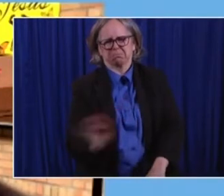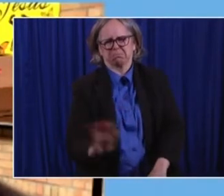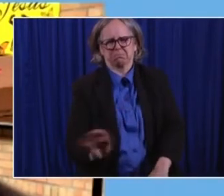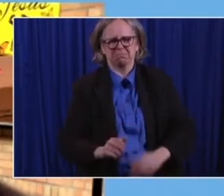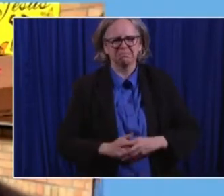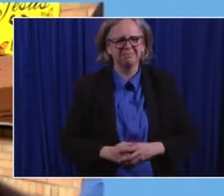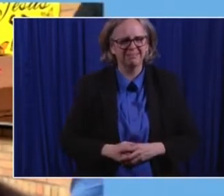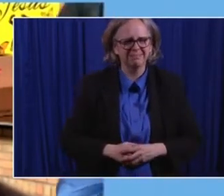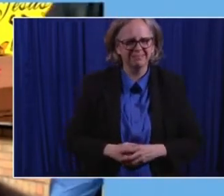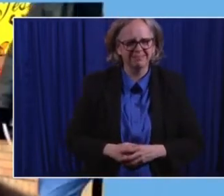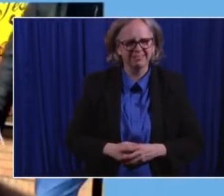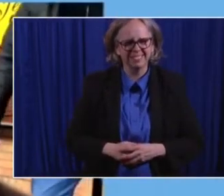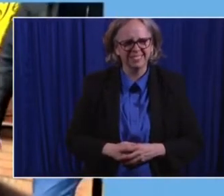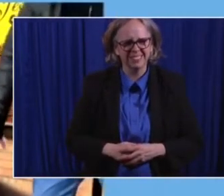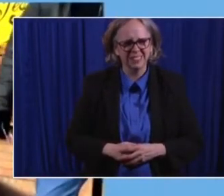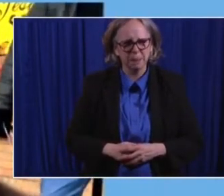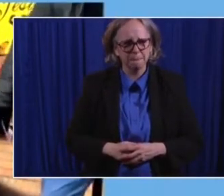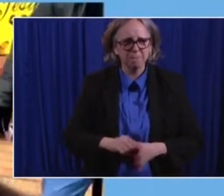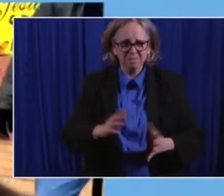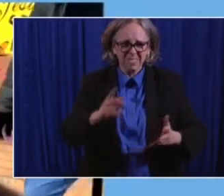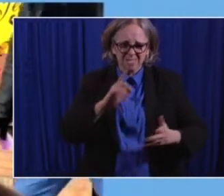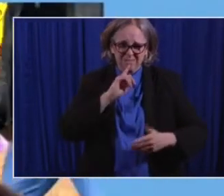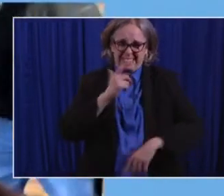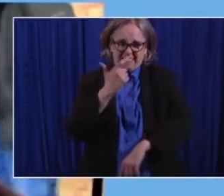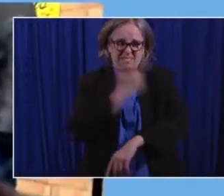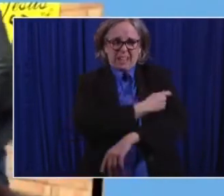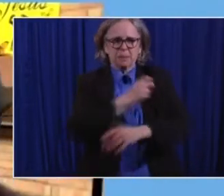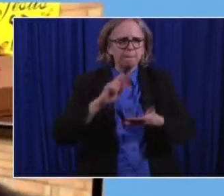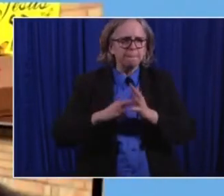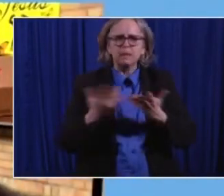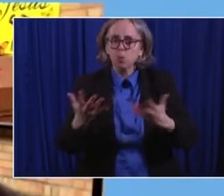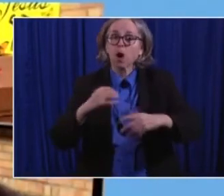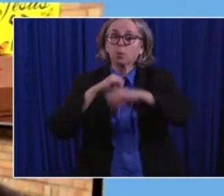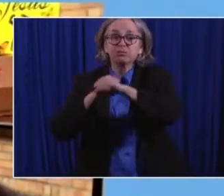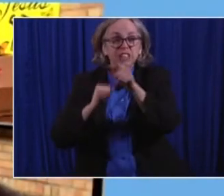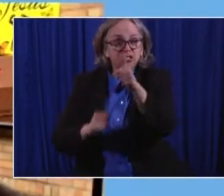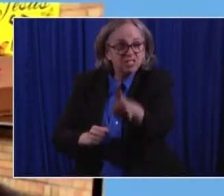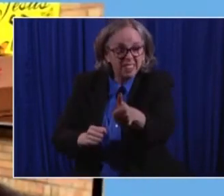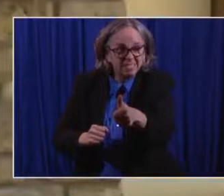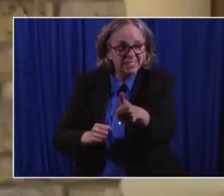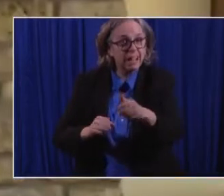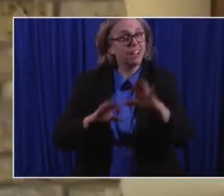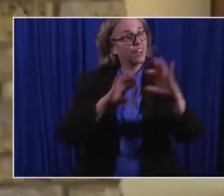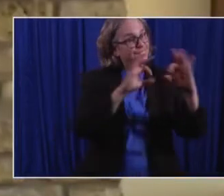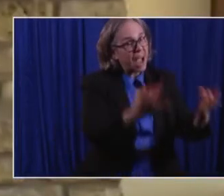you're protecting yourself and all of your family members.